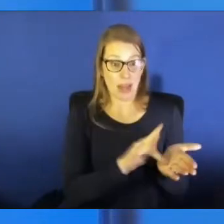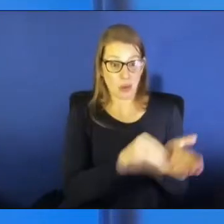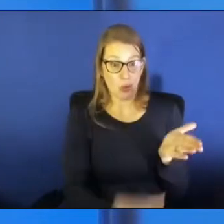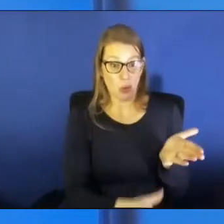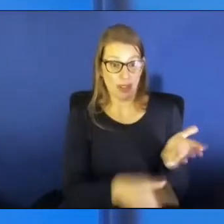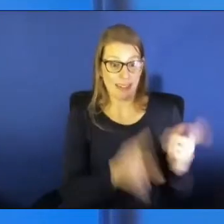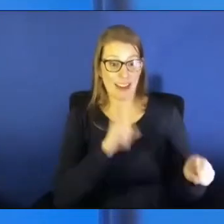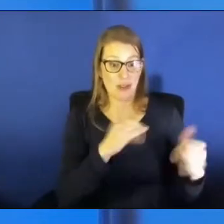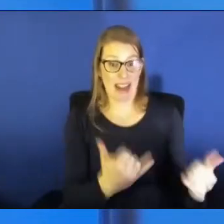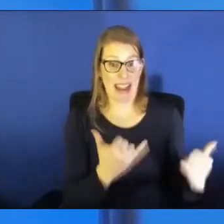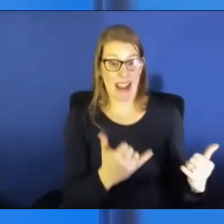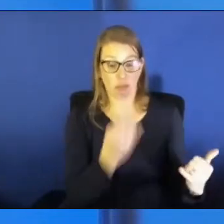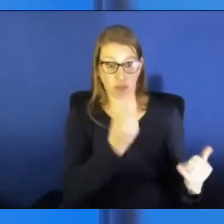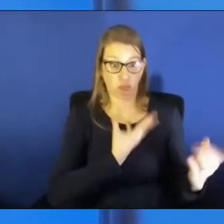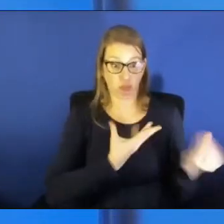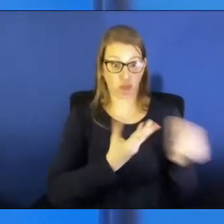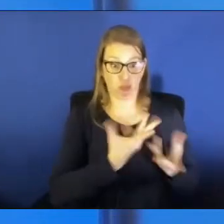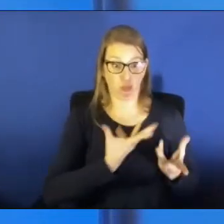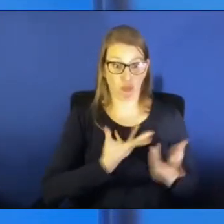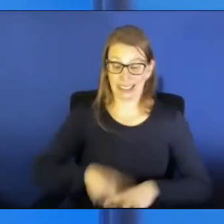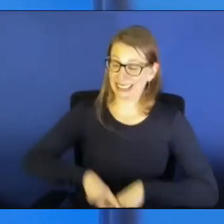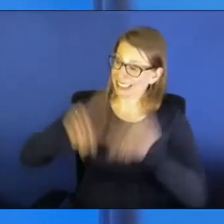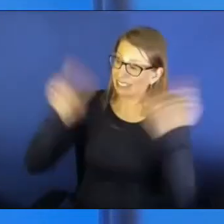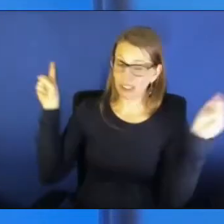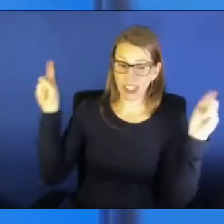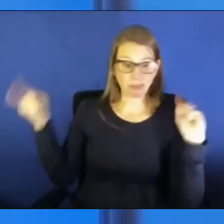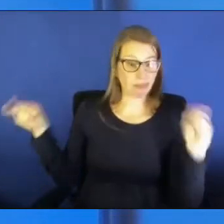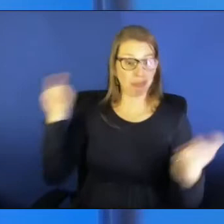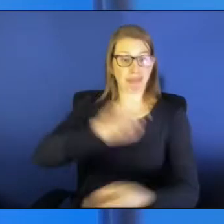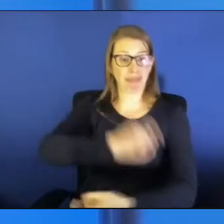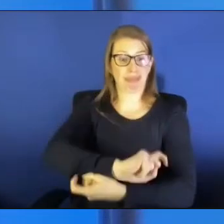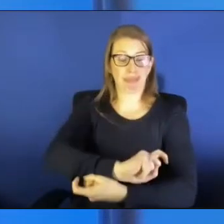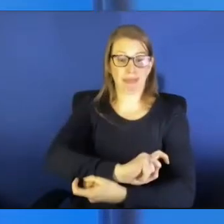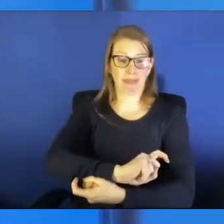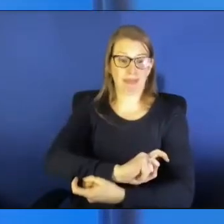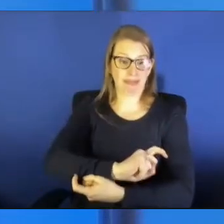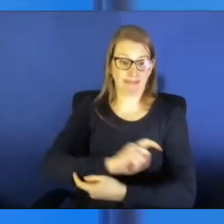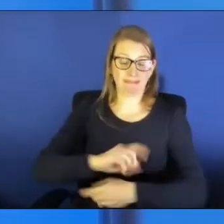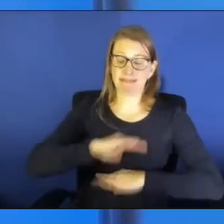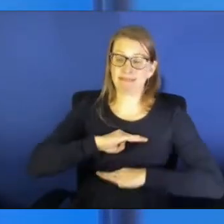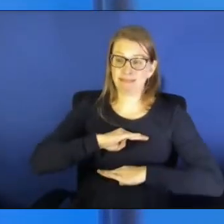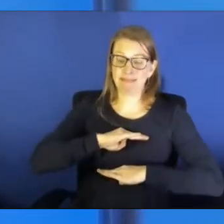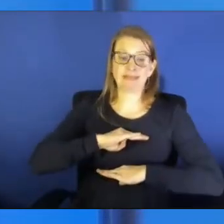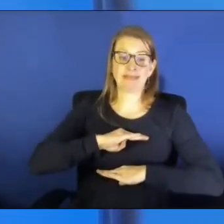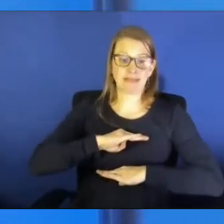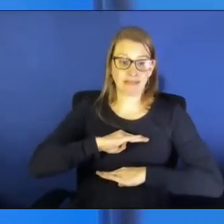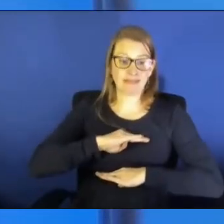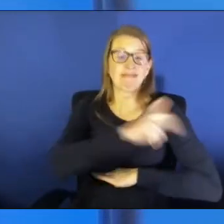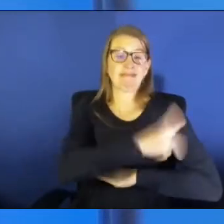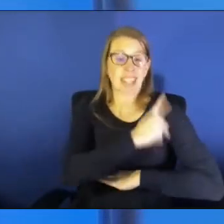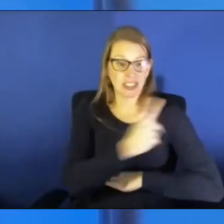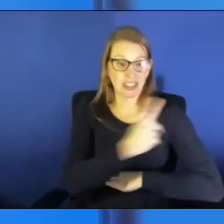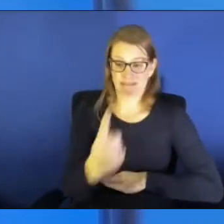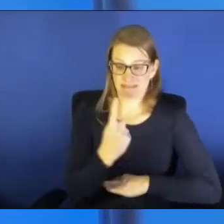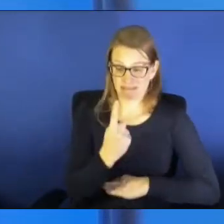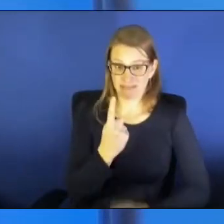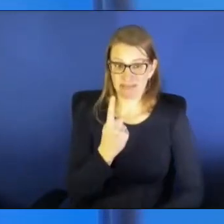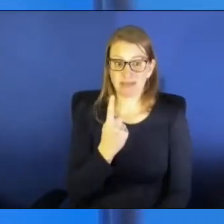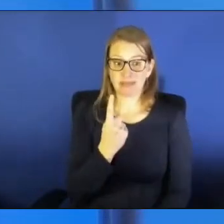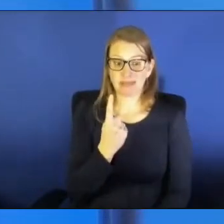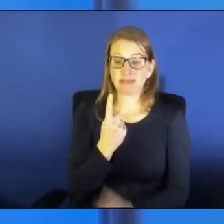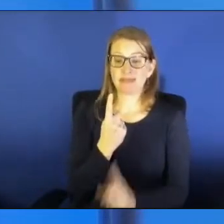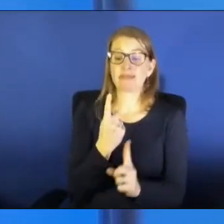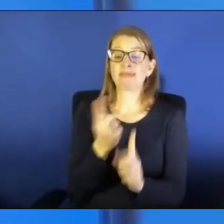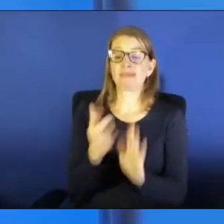are totally different. And so it's incredibly gratifying to have a patient who comes to us, has just found out they have